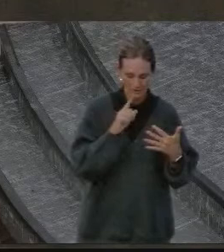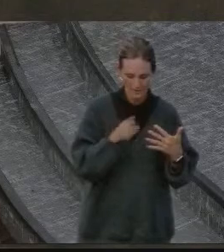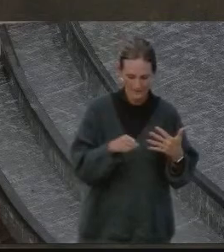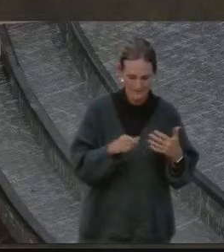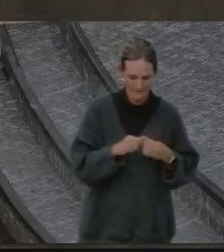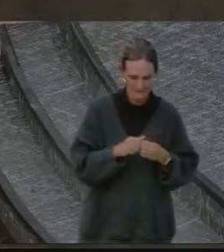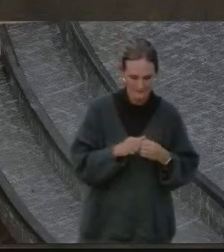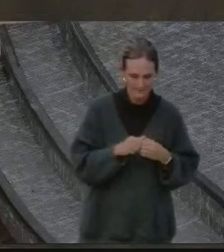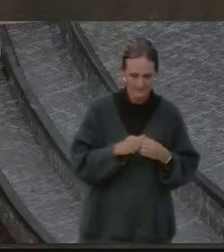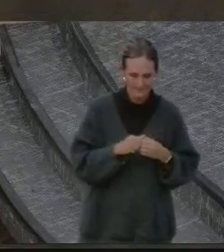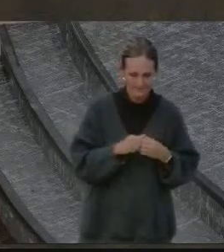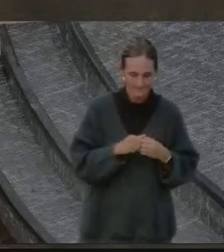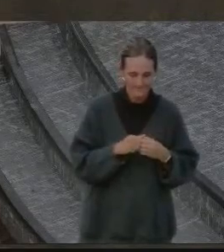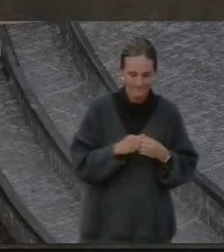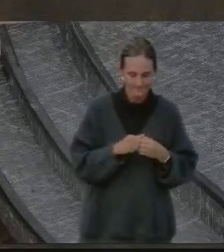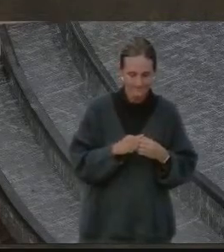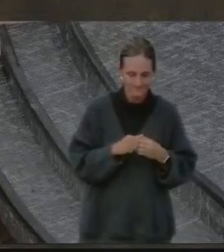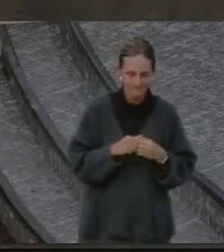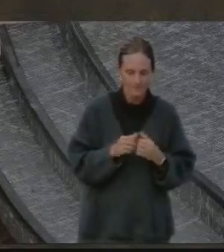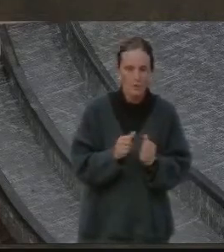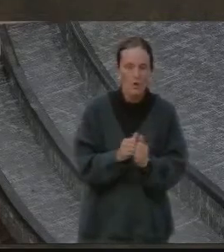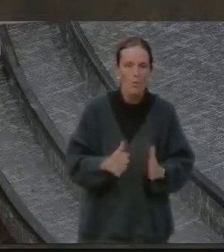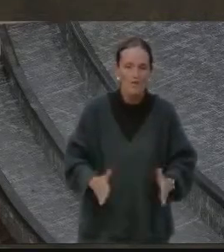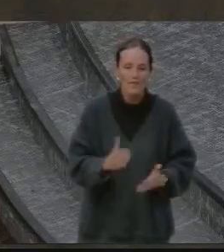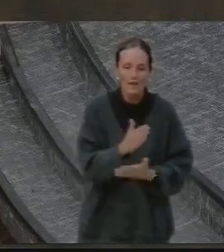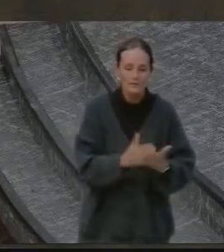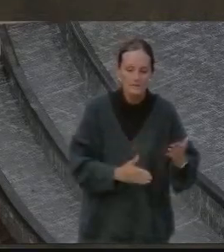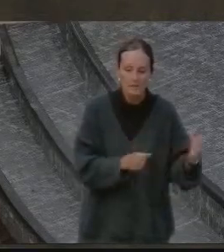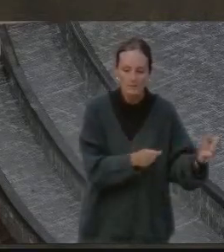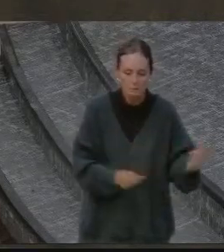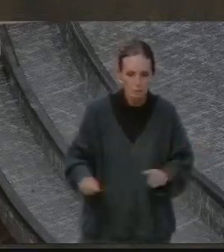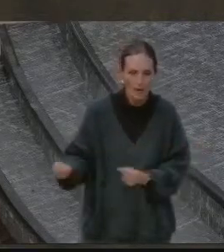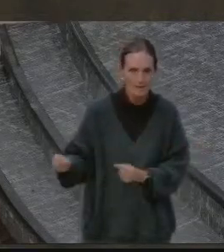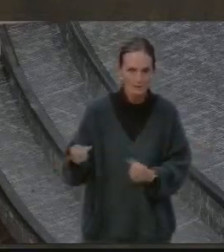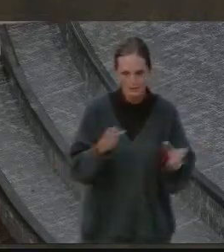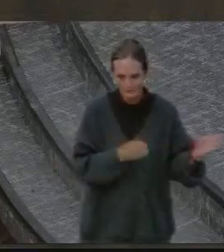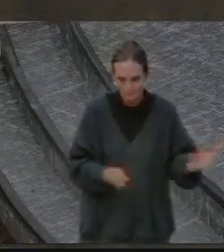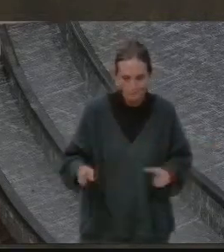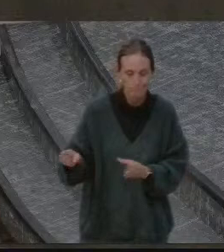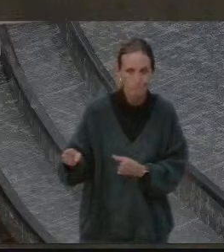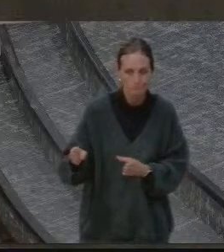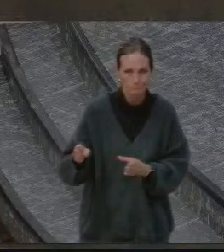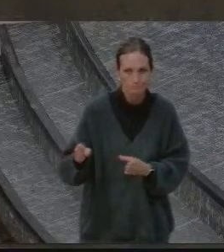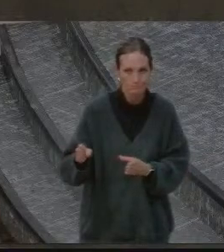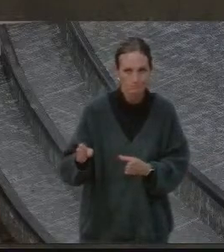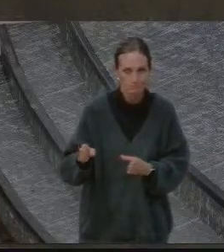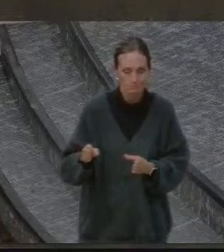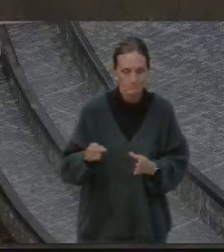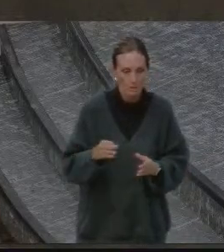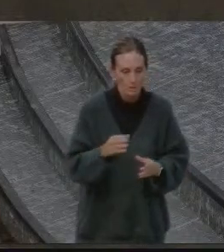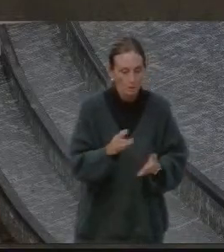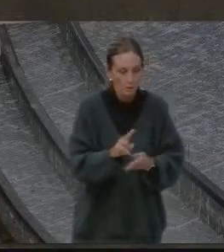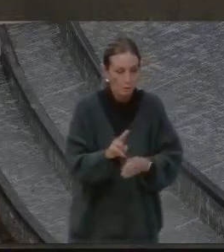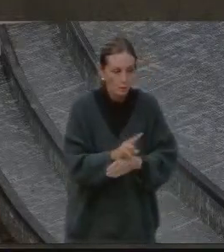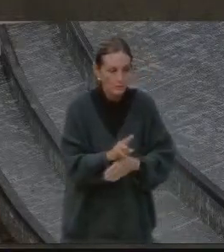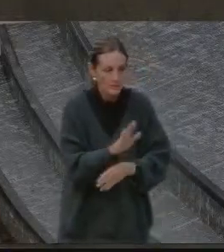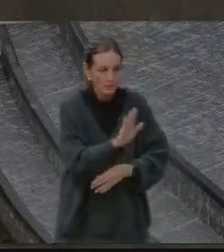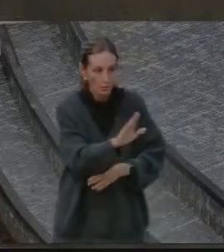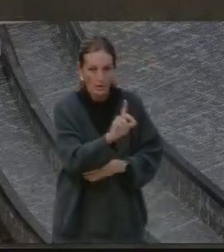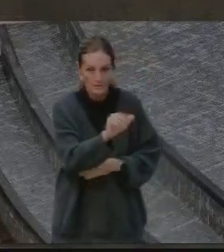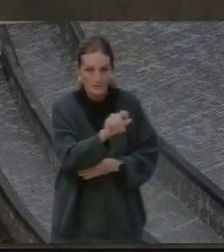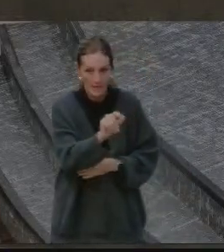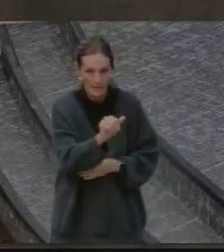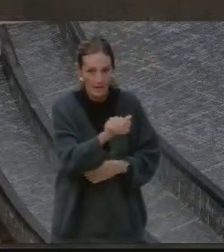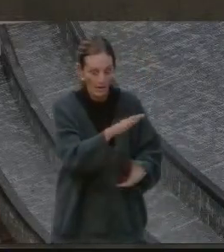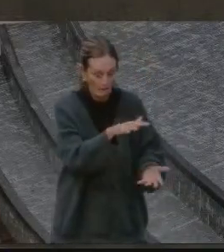some type of strategy, overall strategy of where we're going, using this information, and then someone